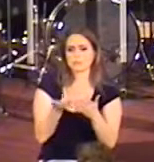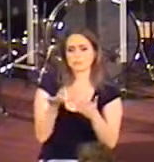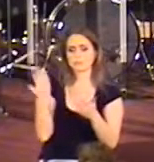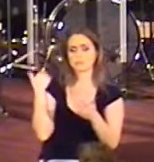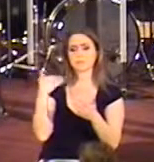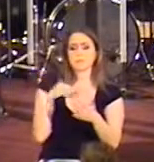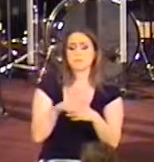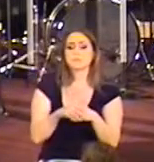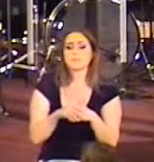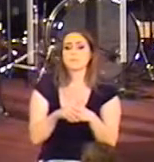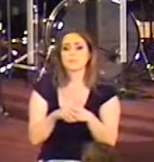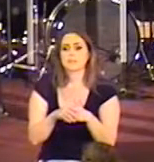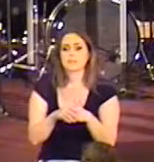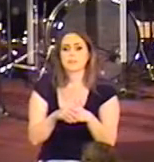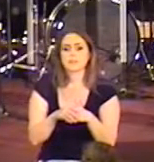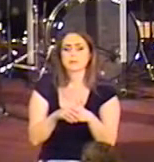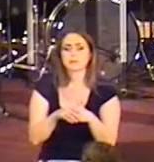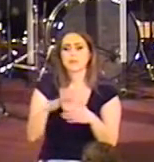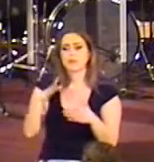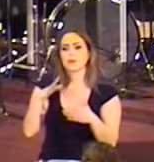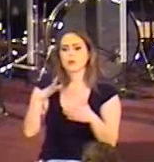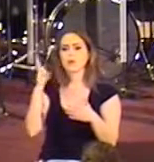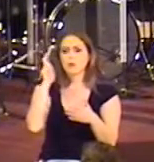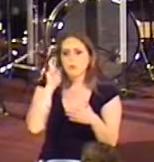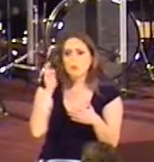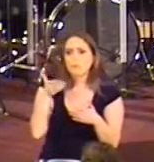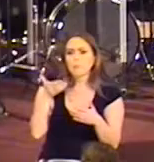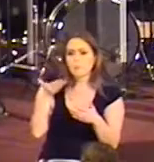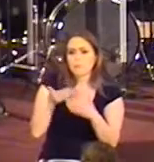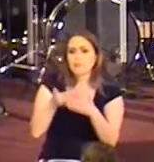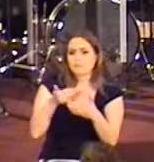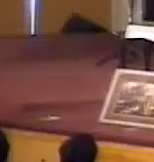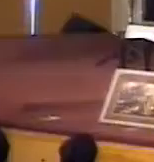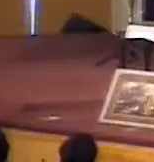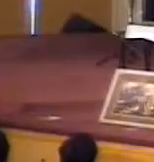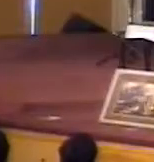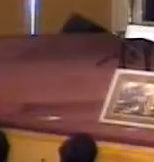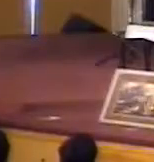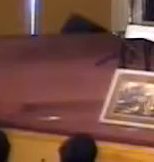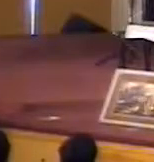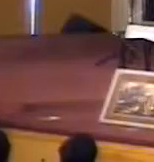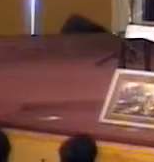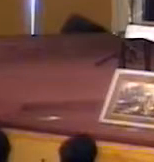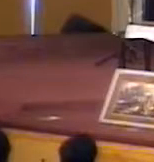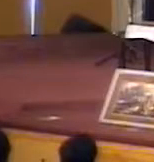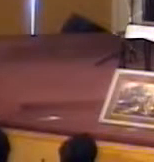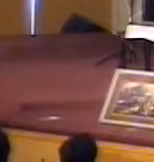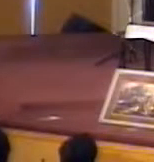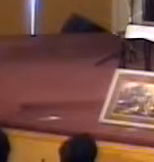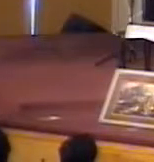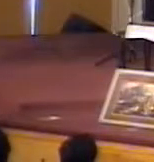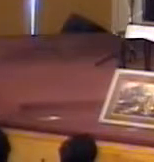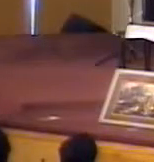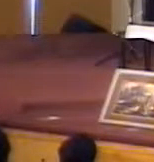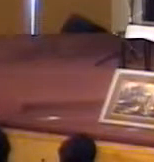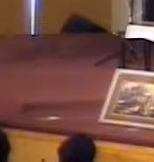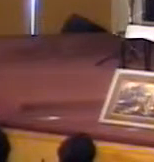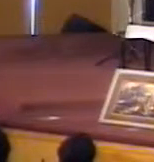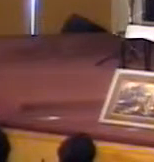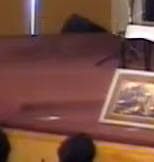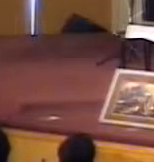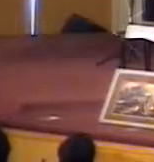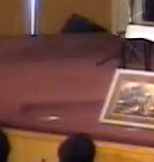that is, you know, we've heard this before, learn to listen. But listening is also not hearing the words that are coming out